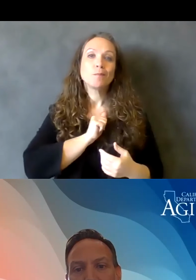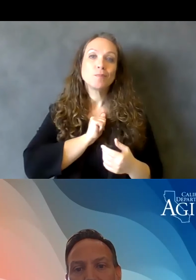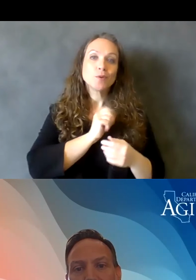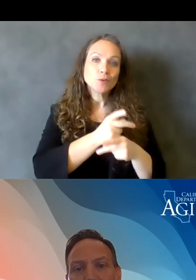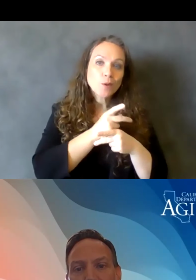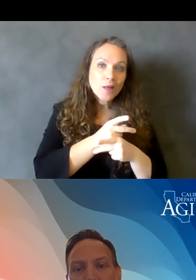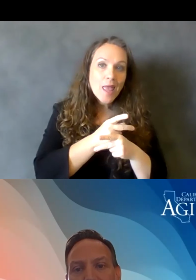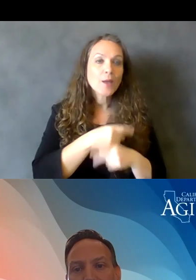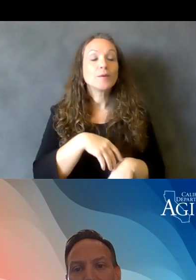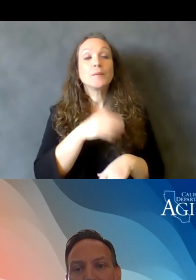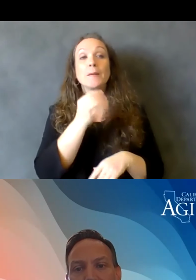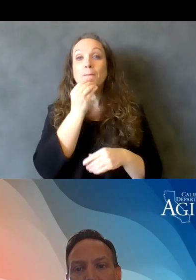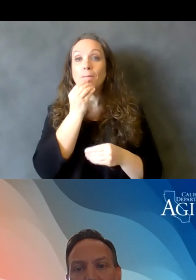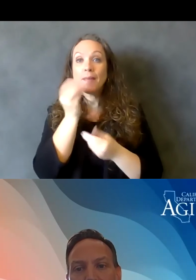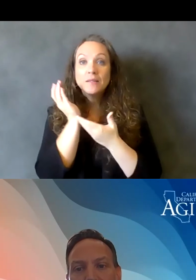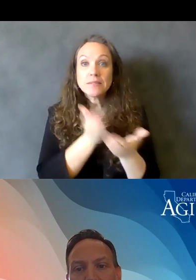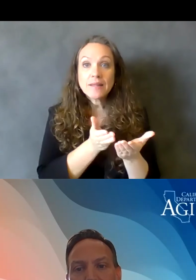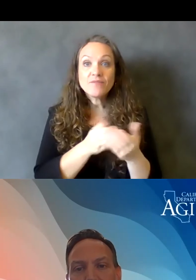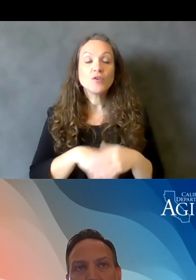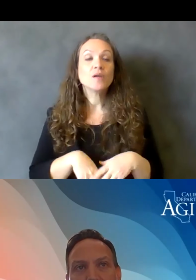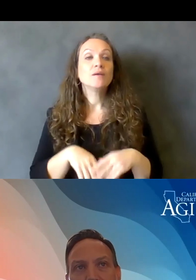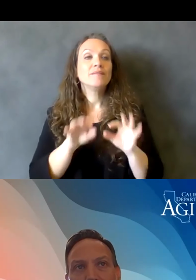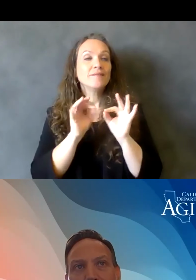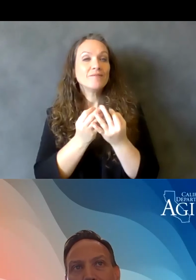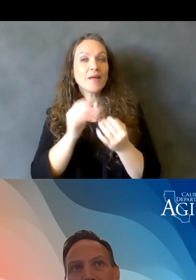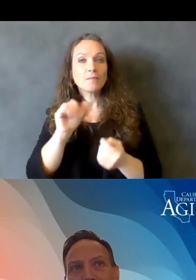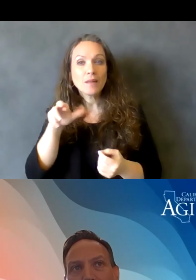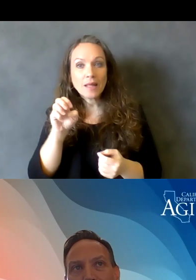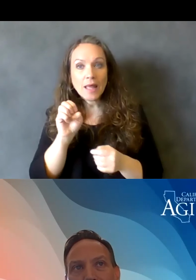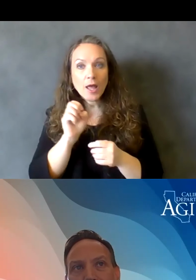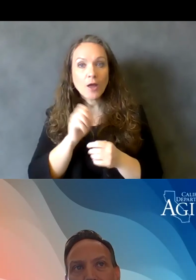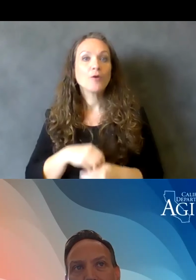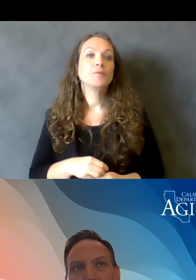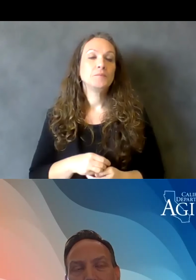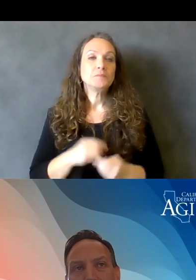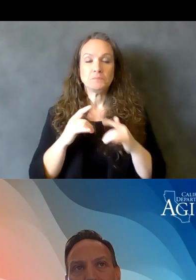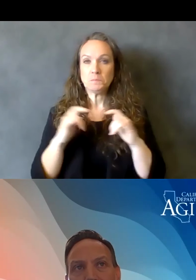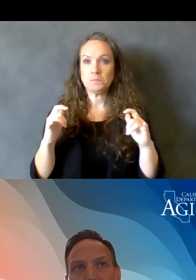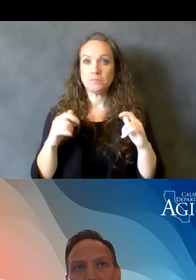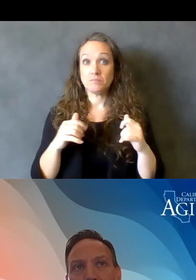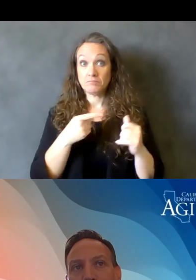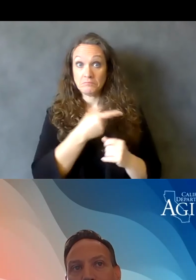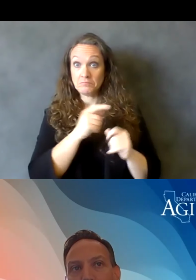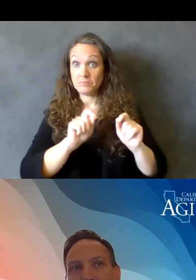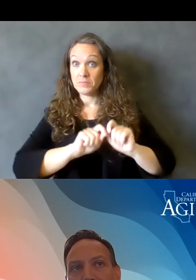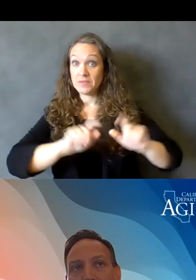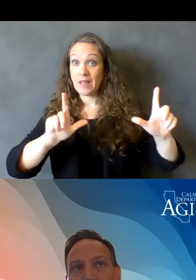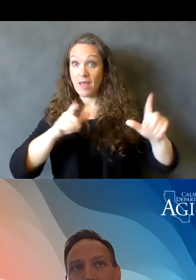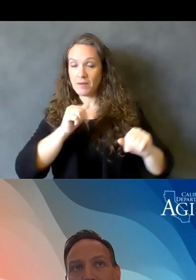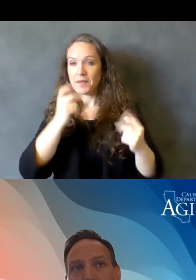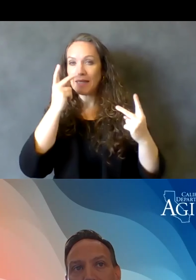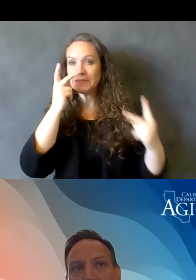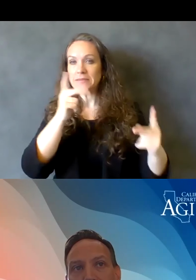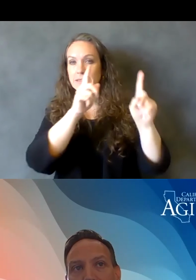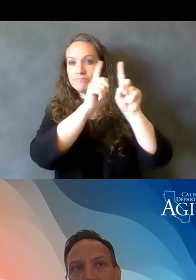delivered meals, case management, and family caregiving services. So on the slide, you'll see a snapshot of the type